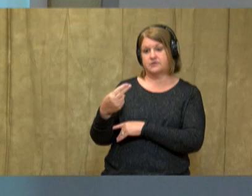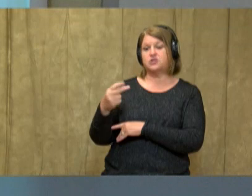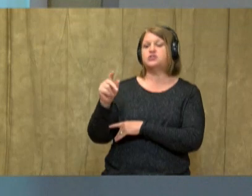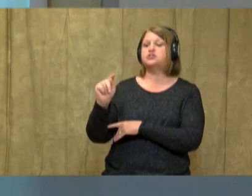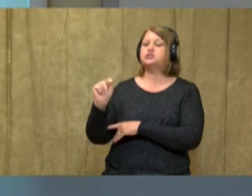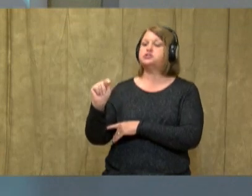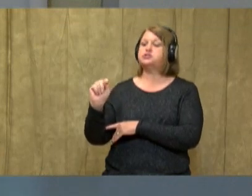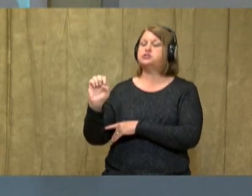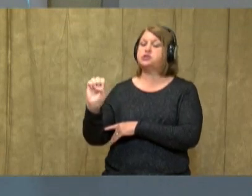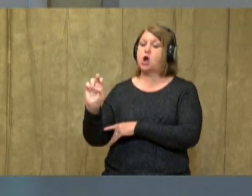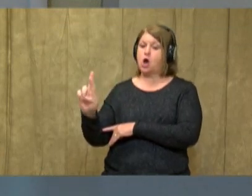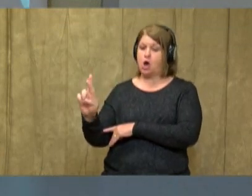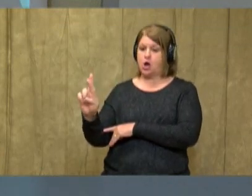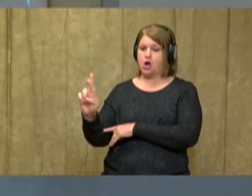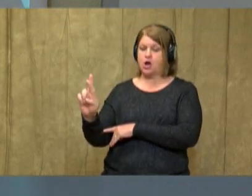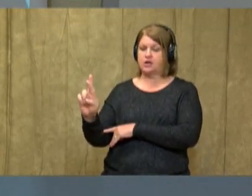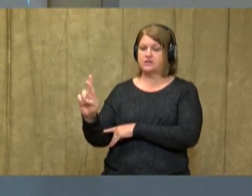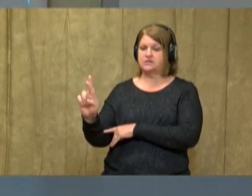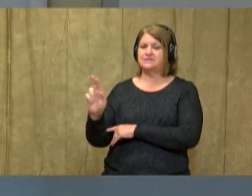Ter.